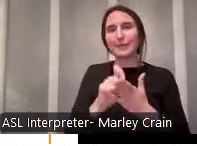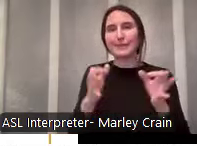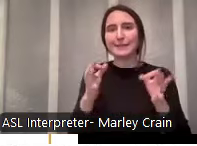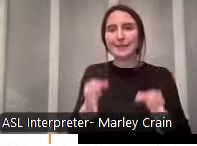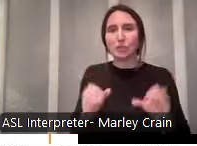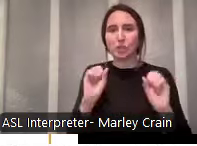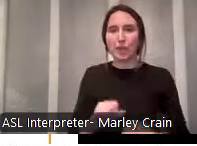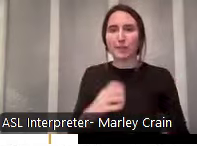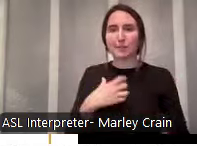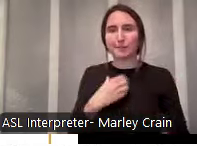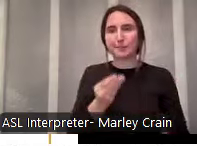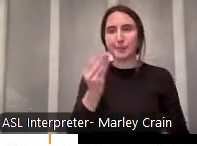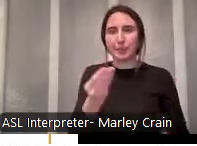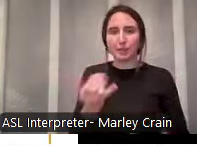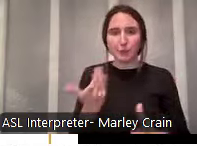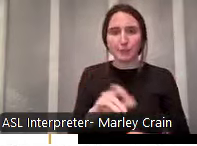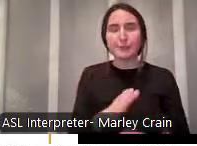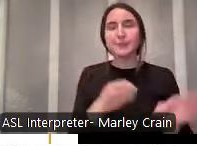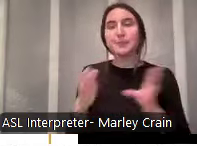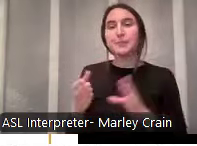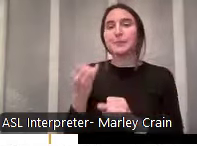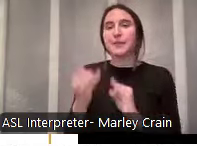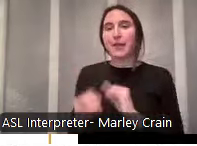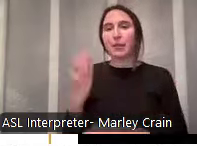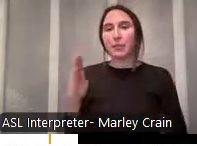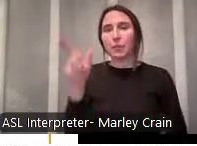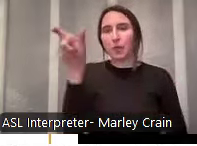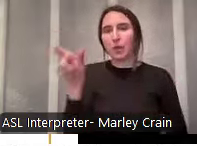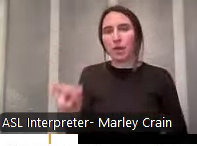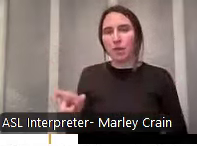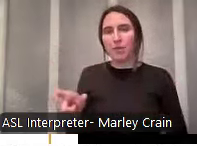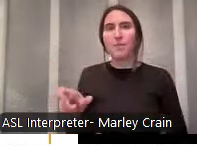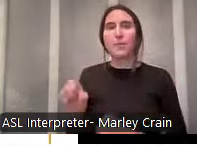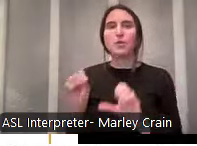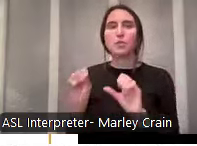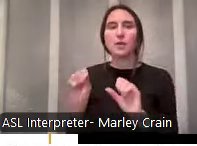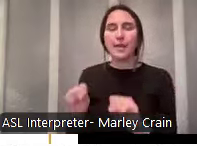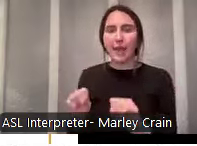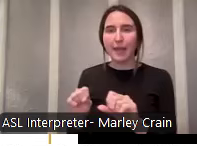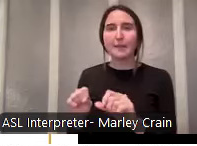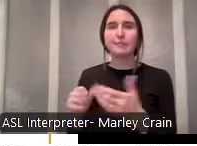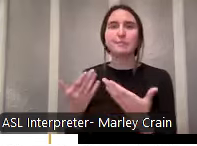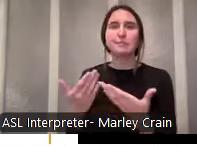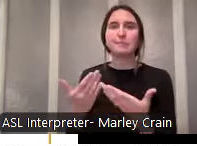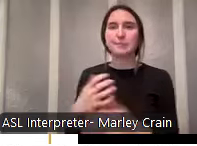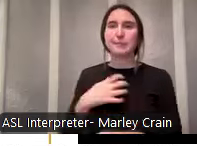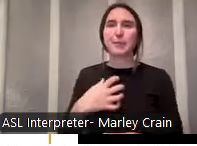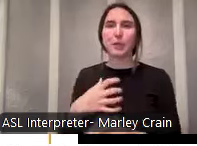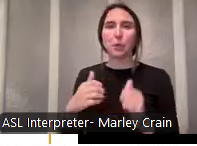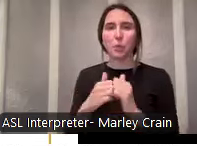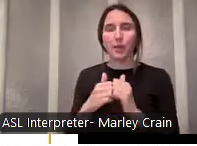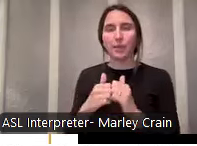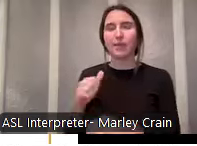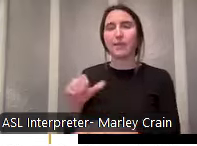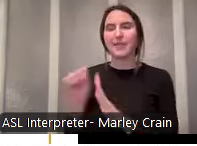department. This can be helpful for something where it's clearly a violation. Your child is in an ICT class, but that's supposed